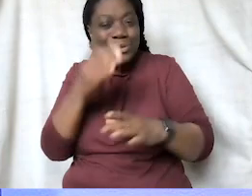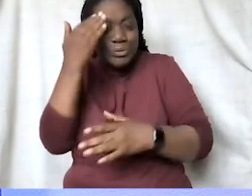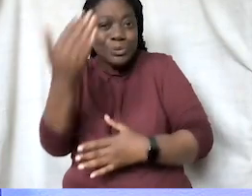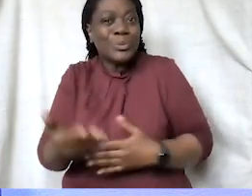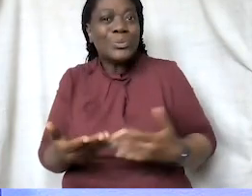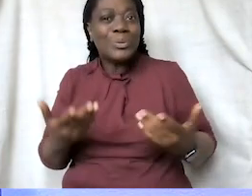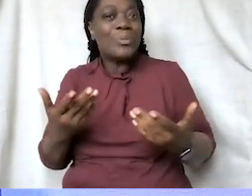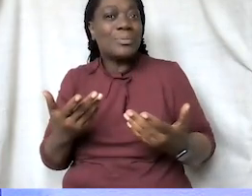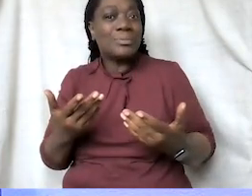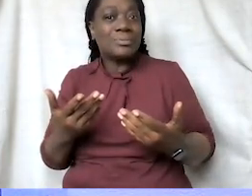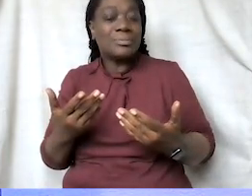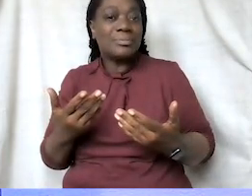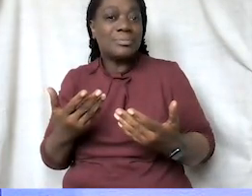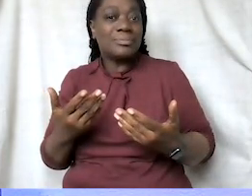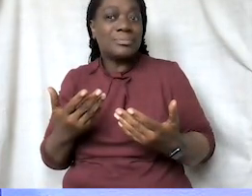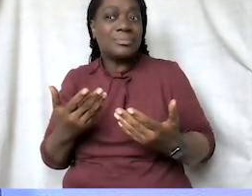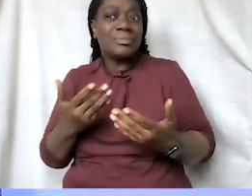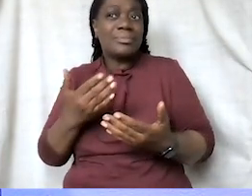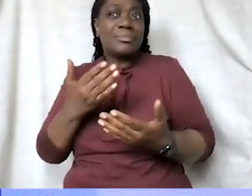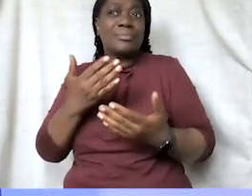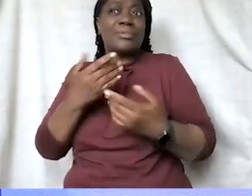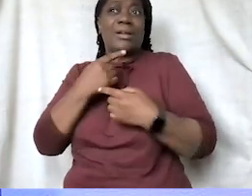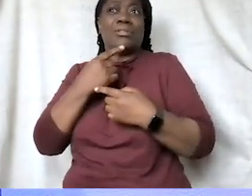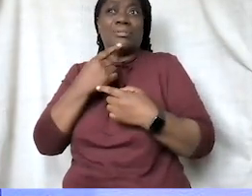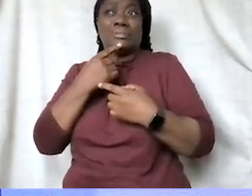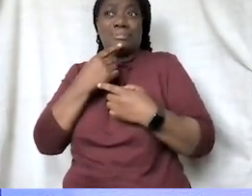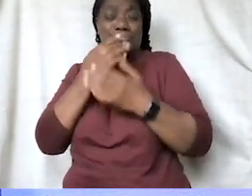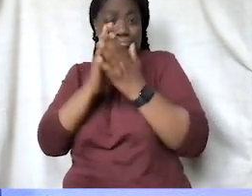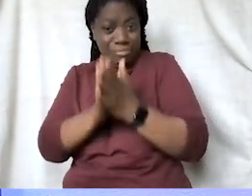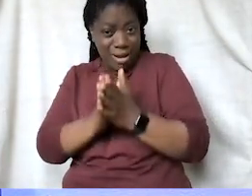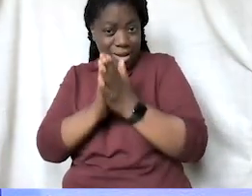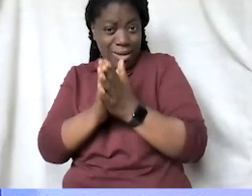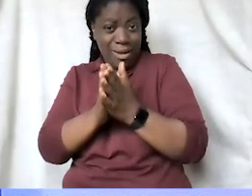you that prayer works.